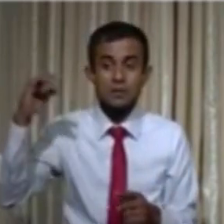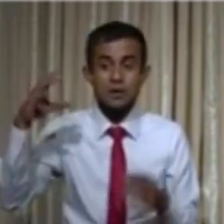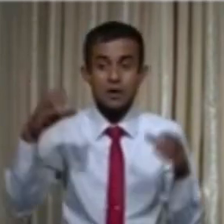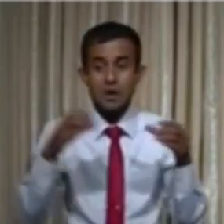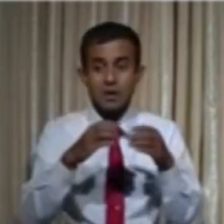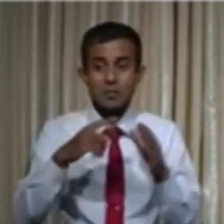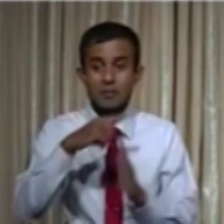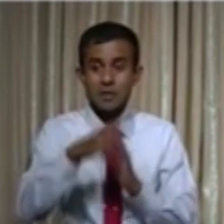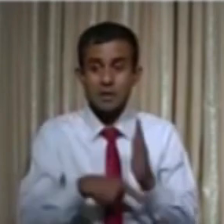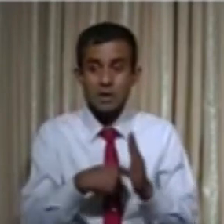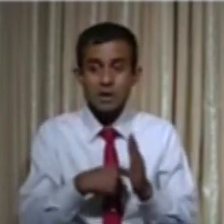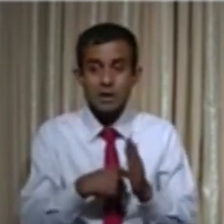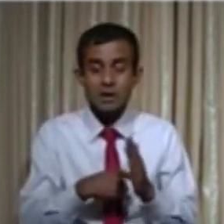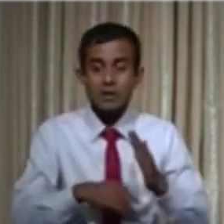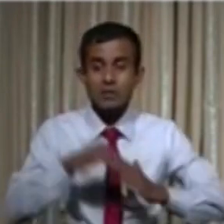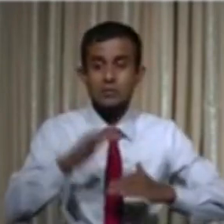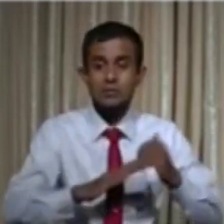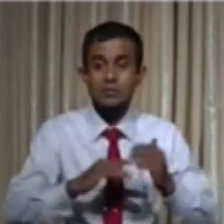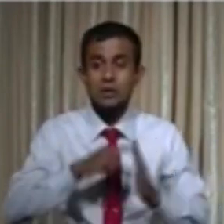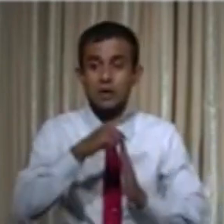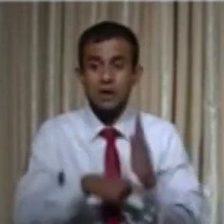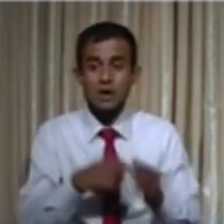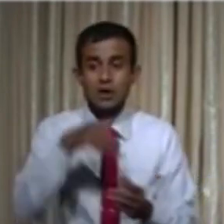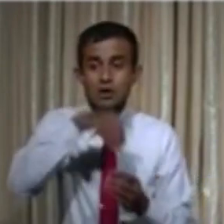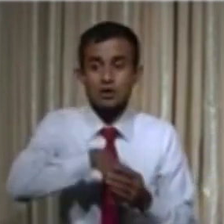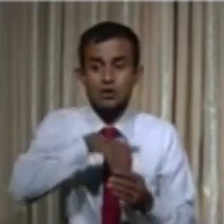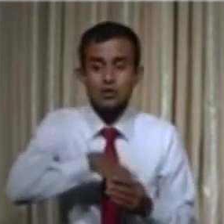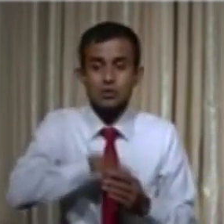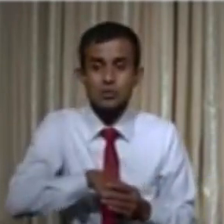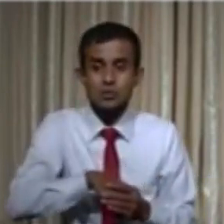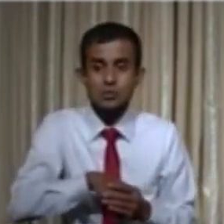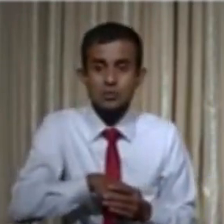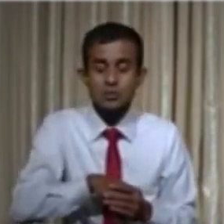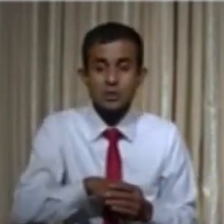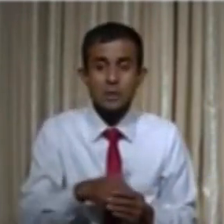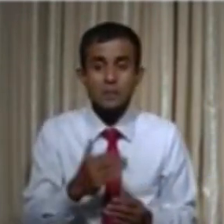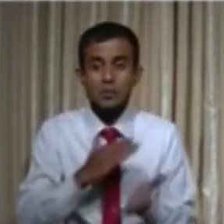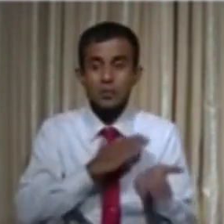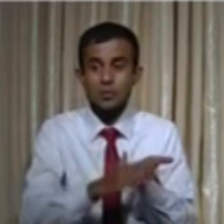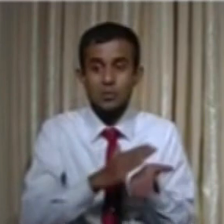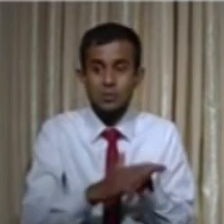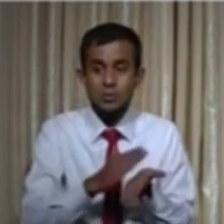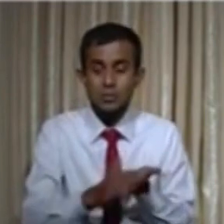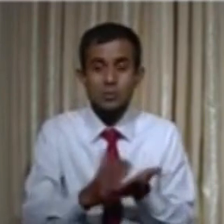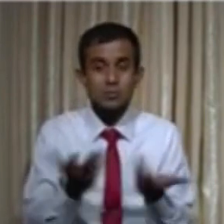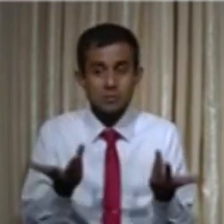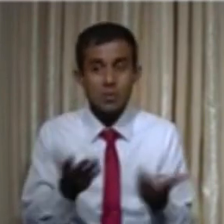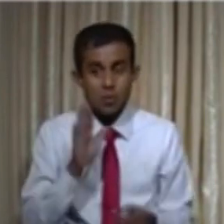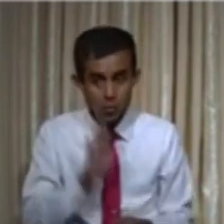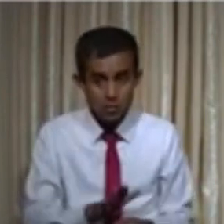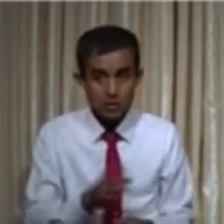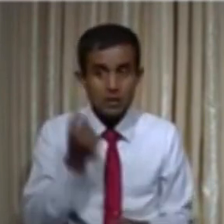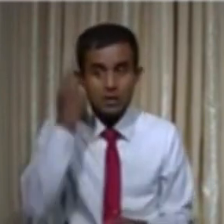created a situation where you have a strategic presence to a power that is not India,